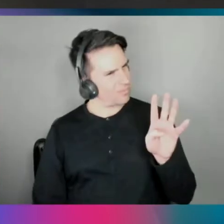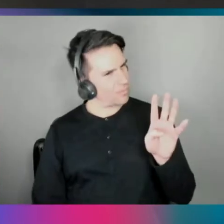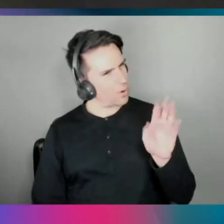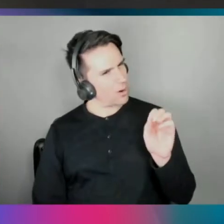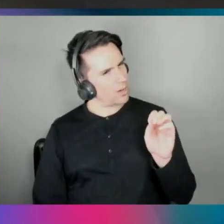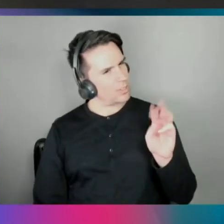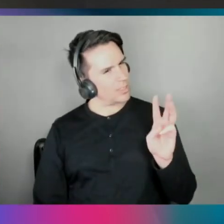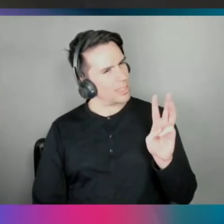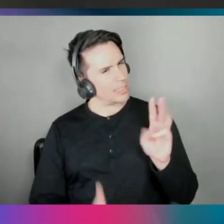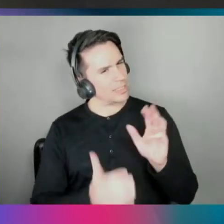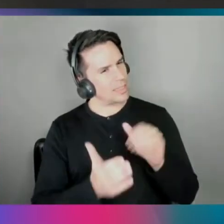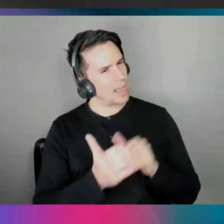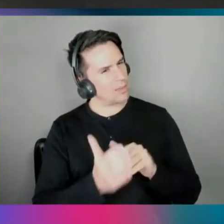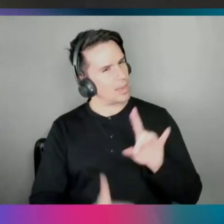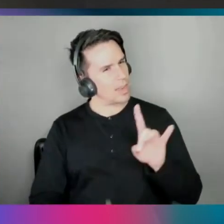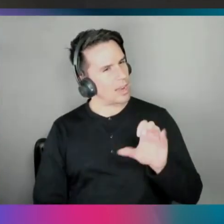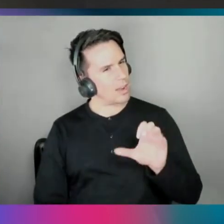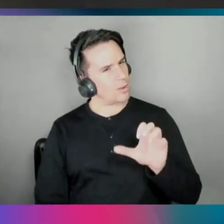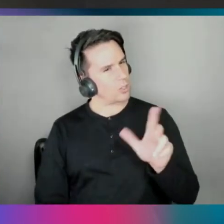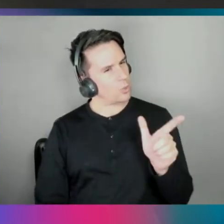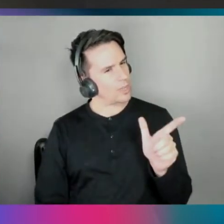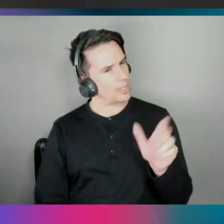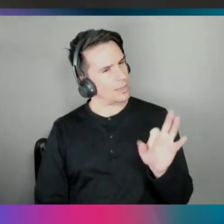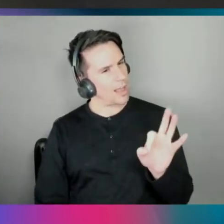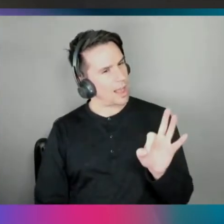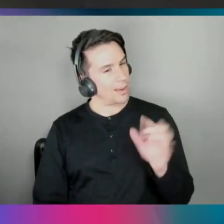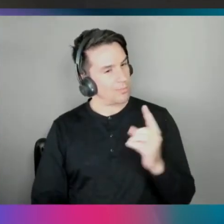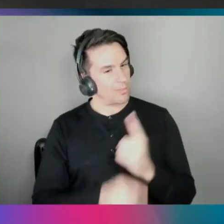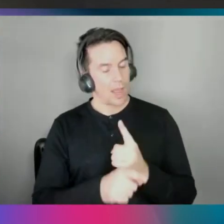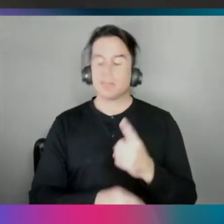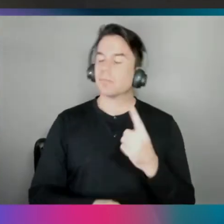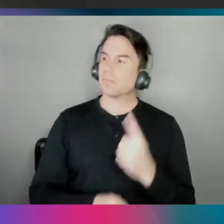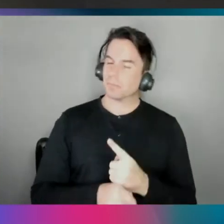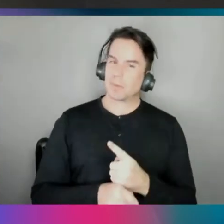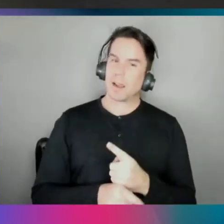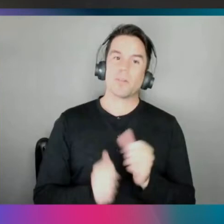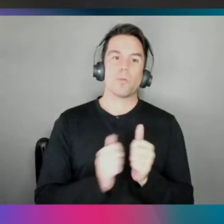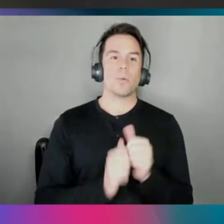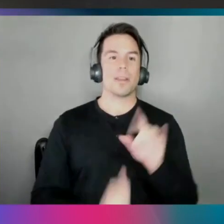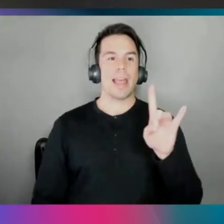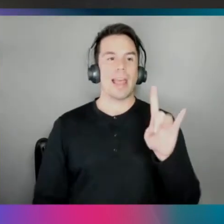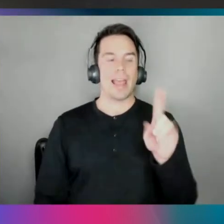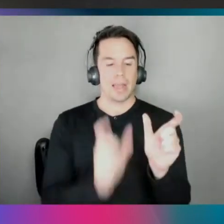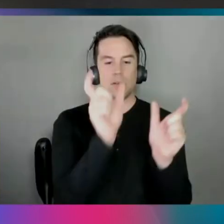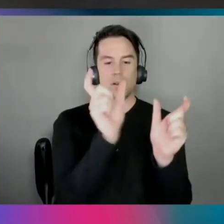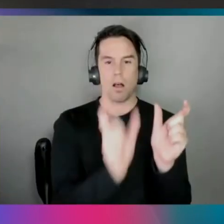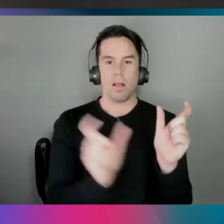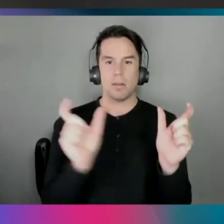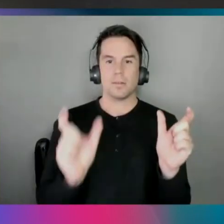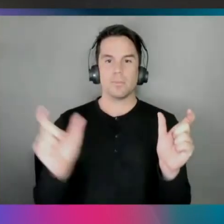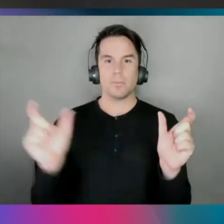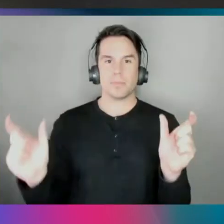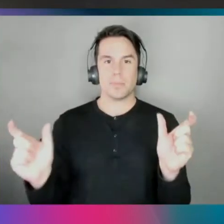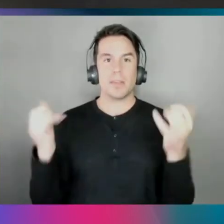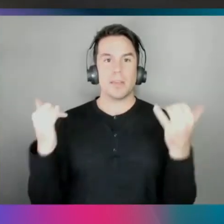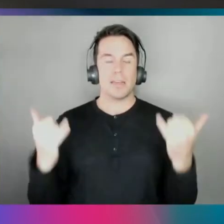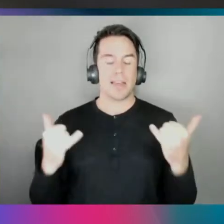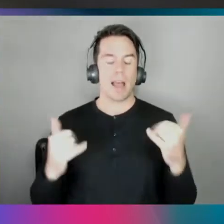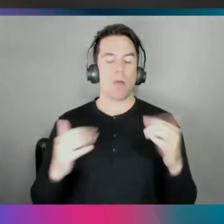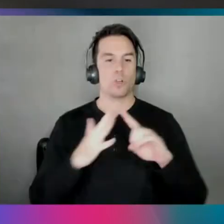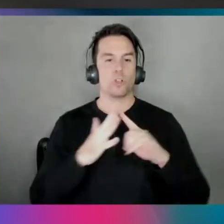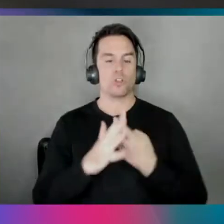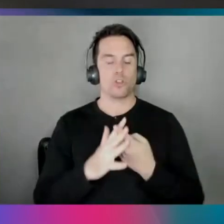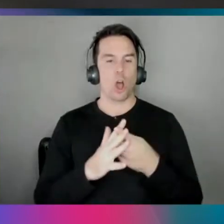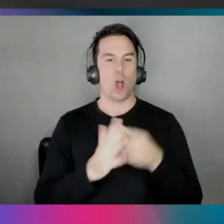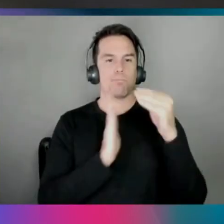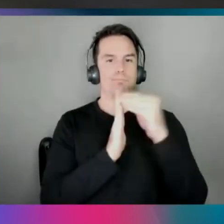406,829? That is correct. With 8 columns. 8 columns. And then now we're going to start plotting it out. Yeah, so we can start looking at things.